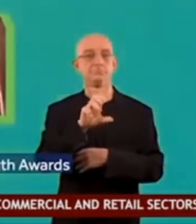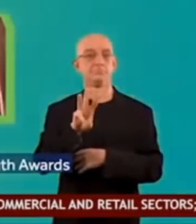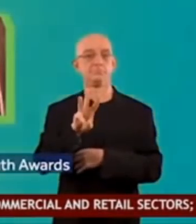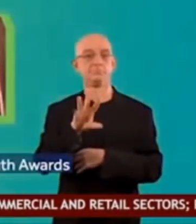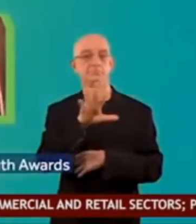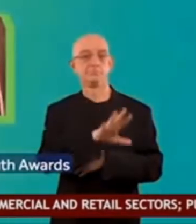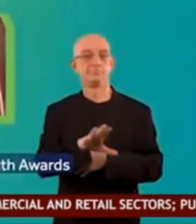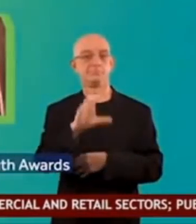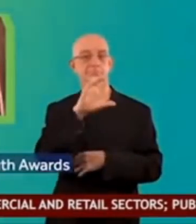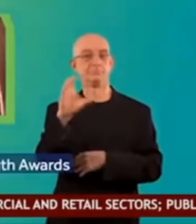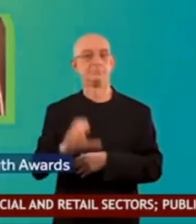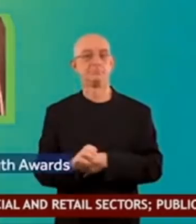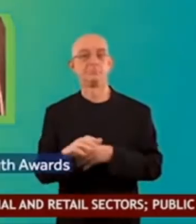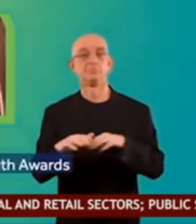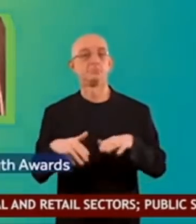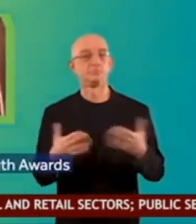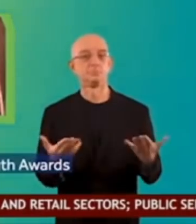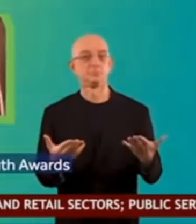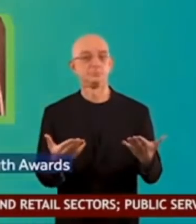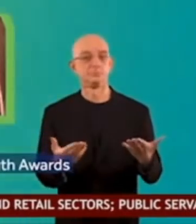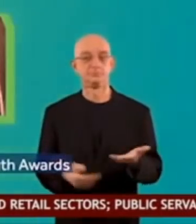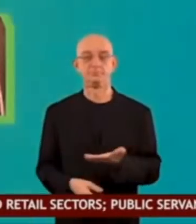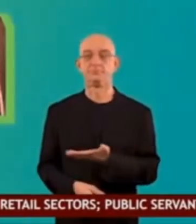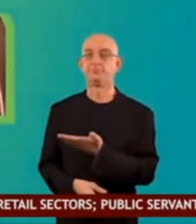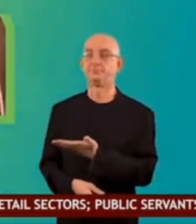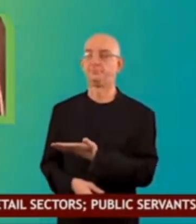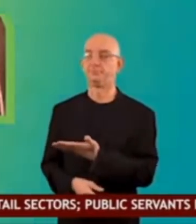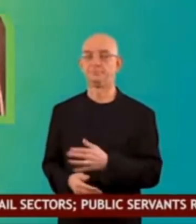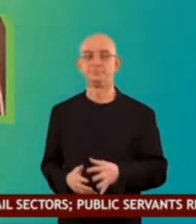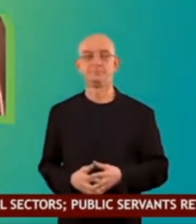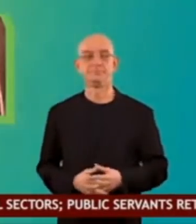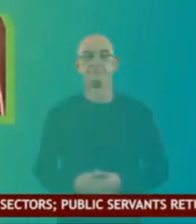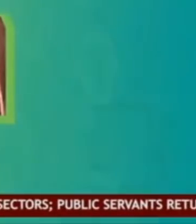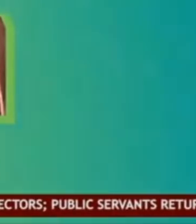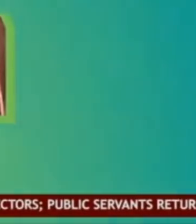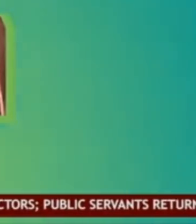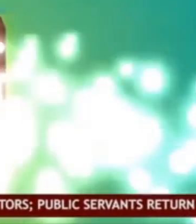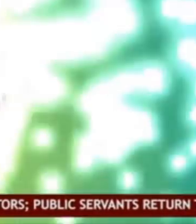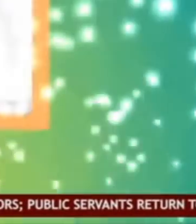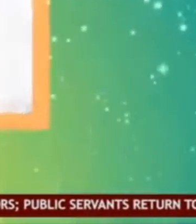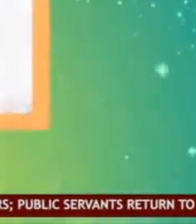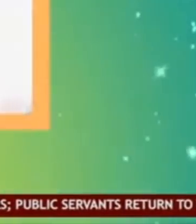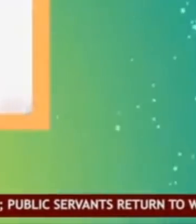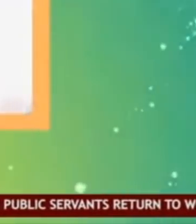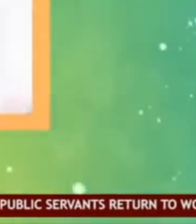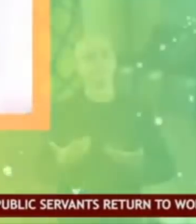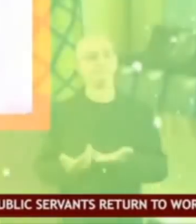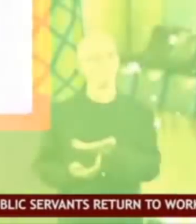regional winner for the Caribbean is Bevan Chaddell Charles.